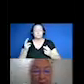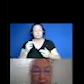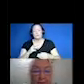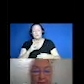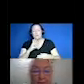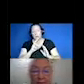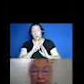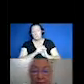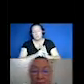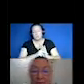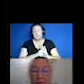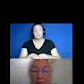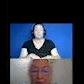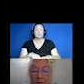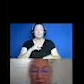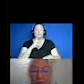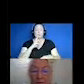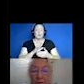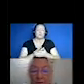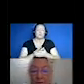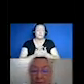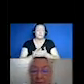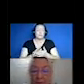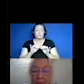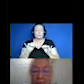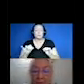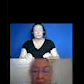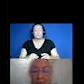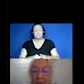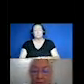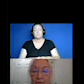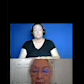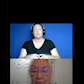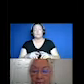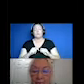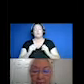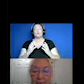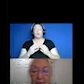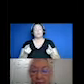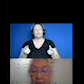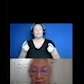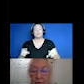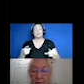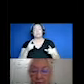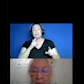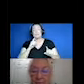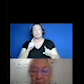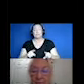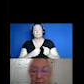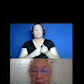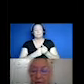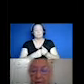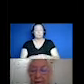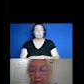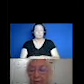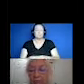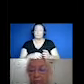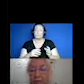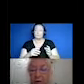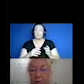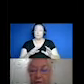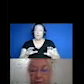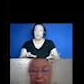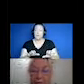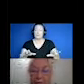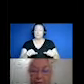water policy, water sanitation systems, and tribal incident command support, which was very active